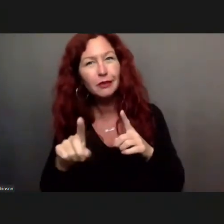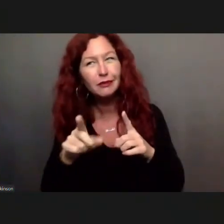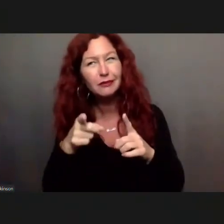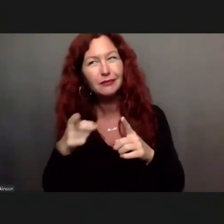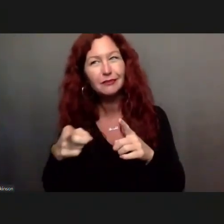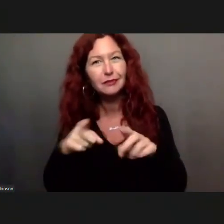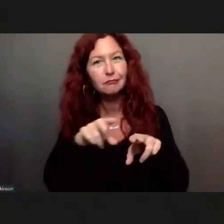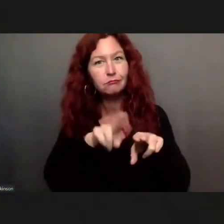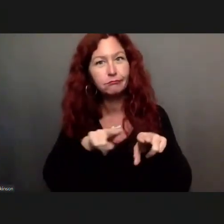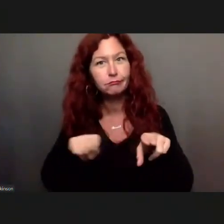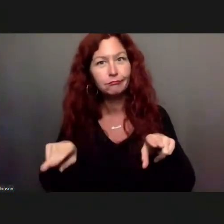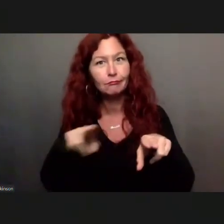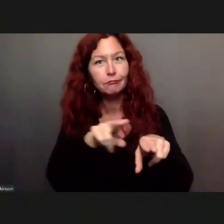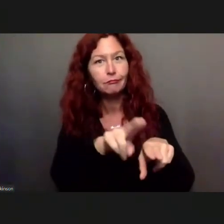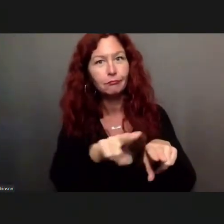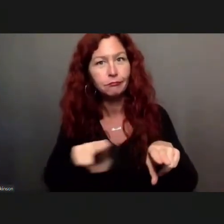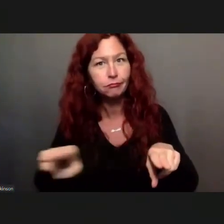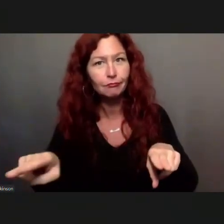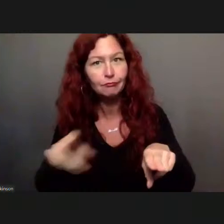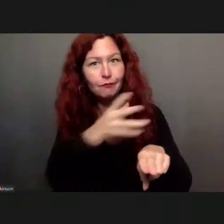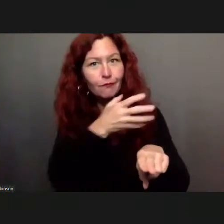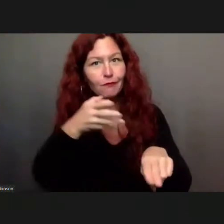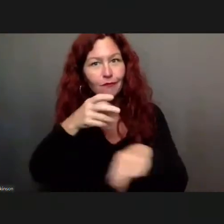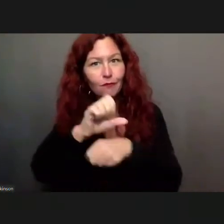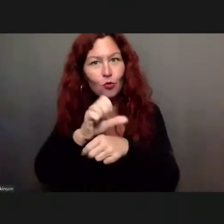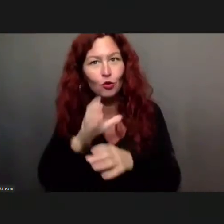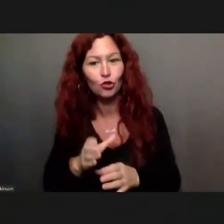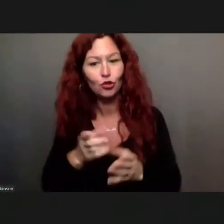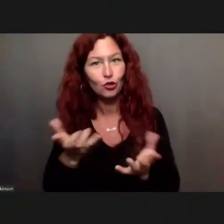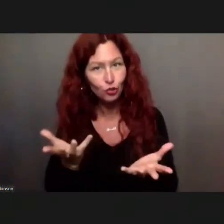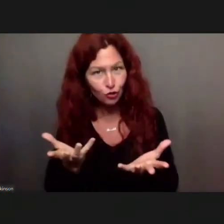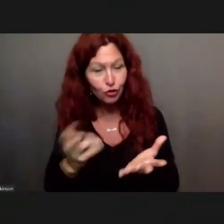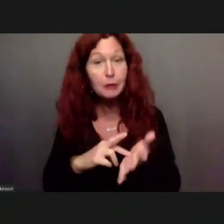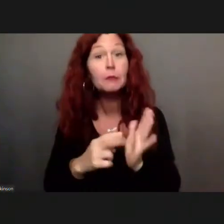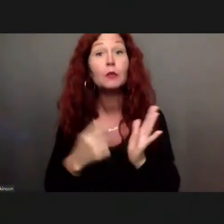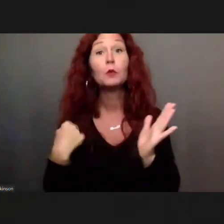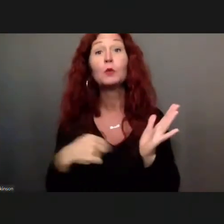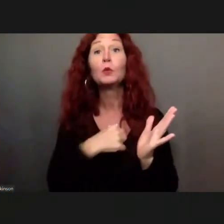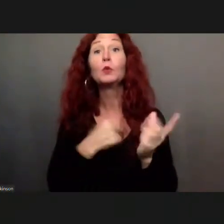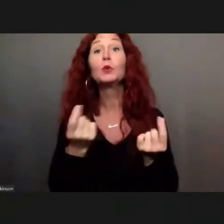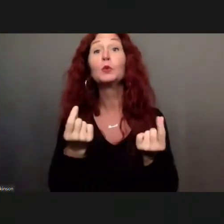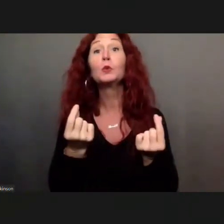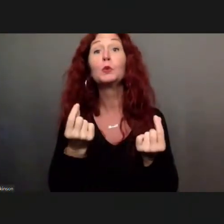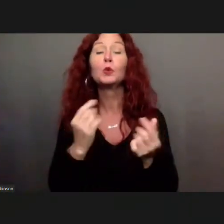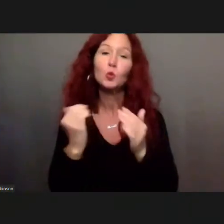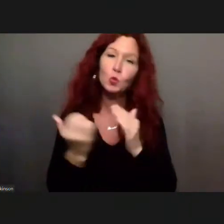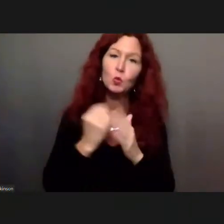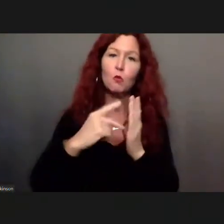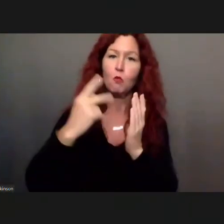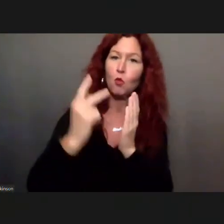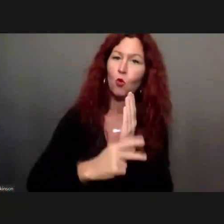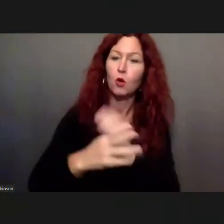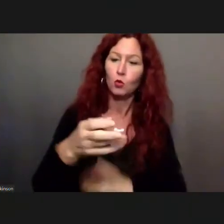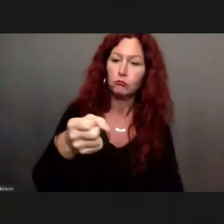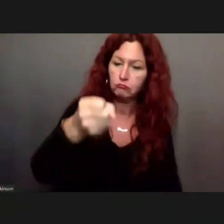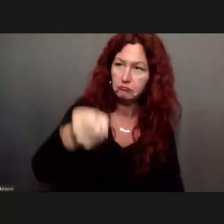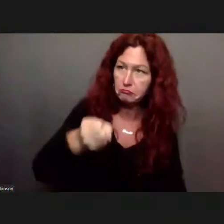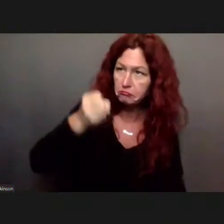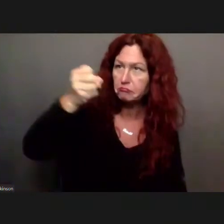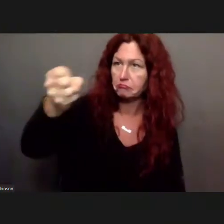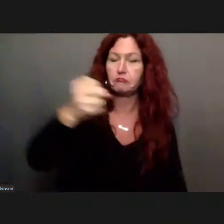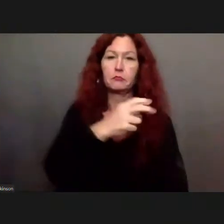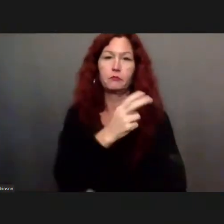remain confidential to protect people's privacy. The county will supply the rooms for those who are eligible, but we will have no other